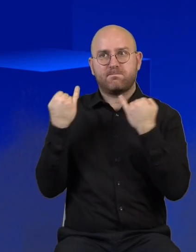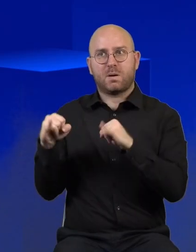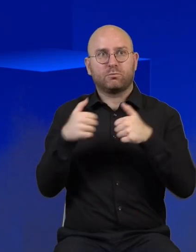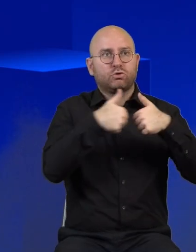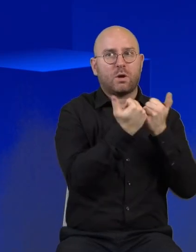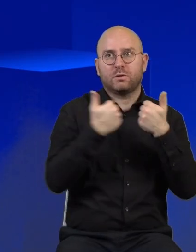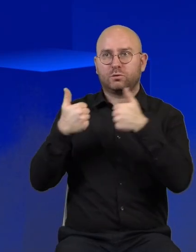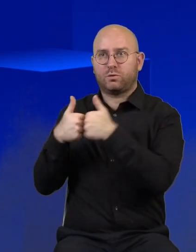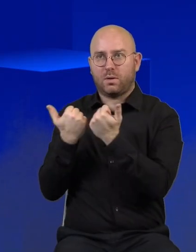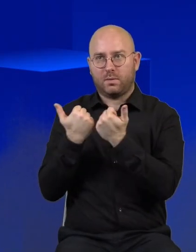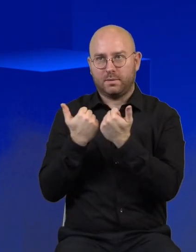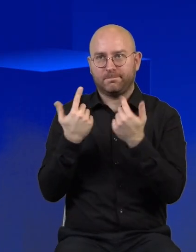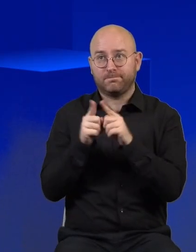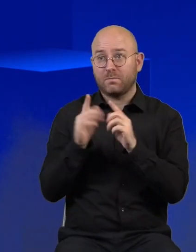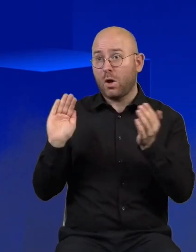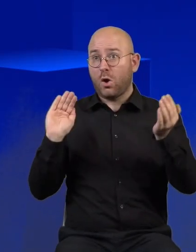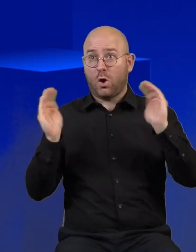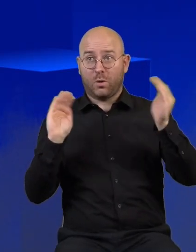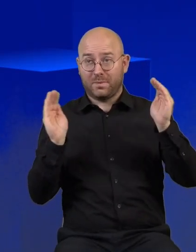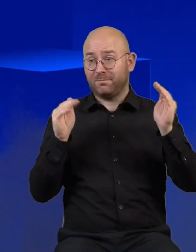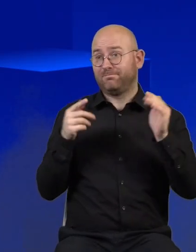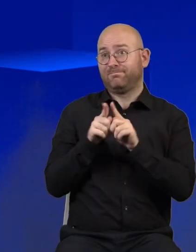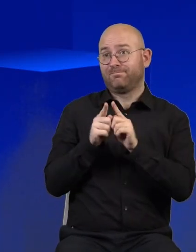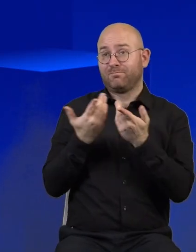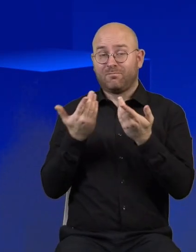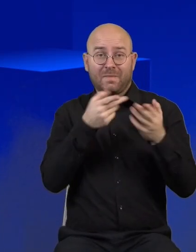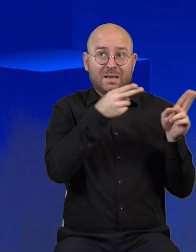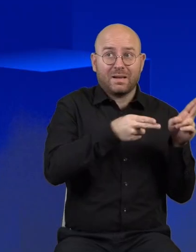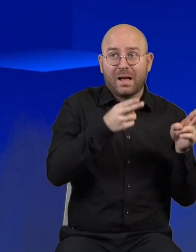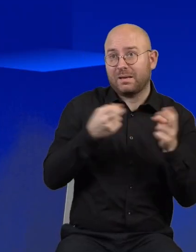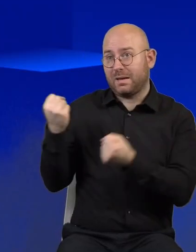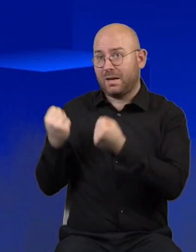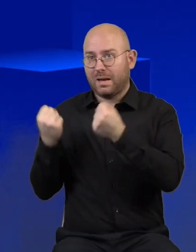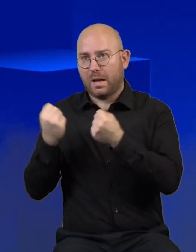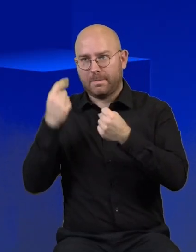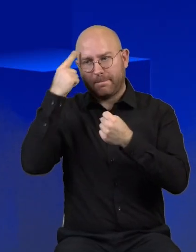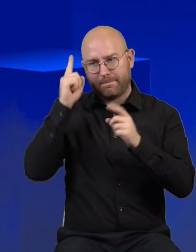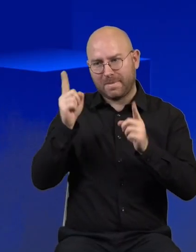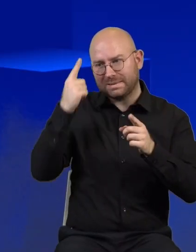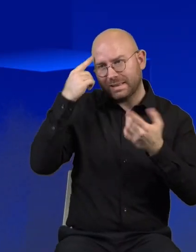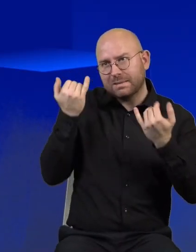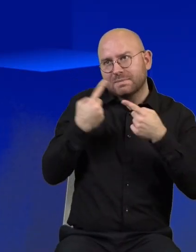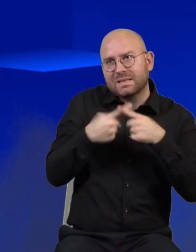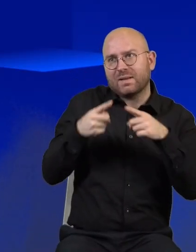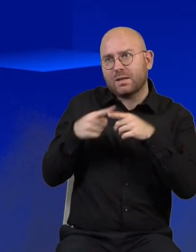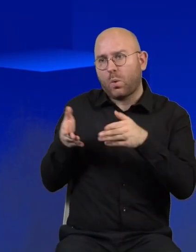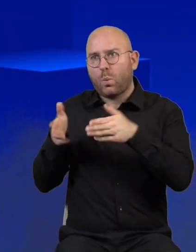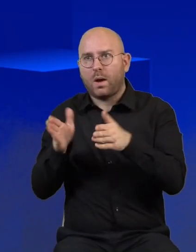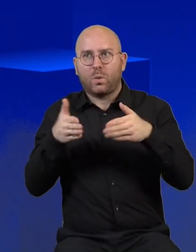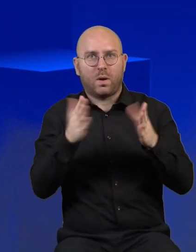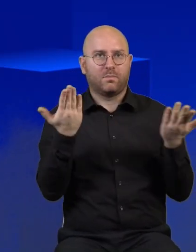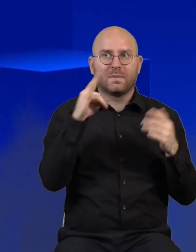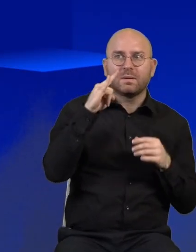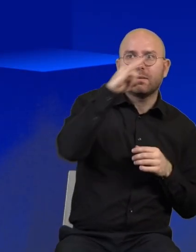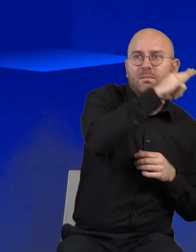vehicles, I already mentioned what will be the future of it, and it was also mentioned this morning.